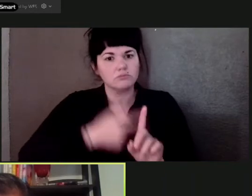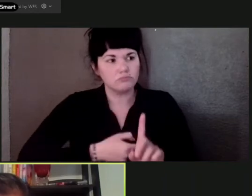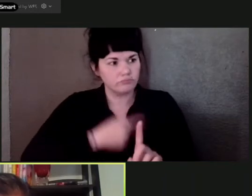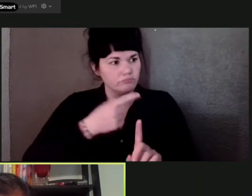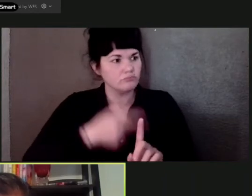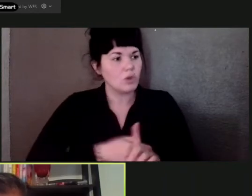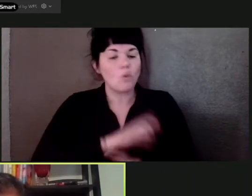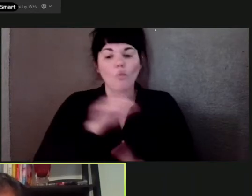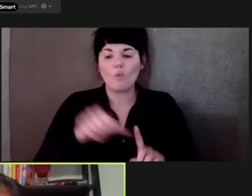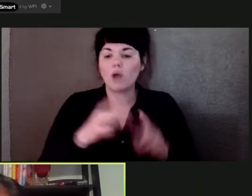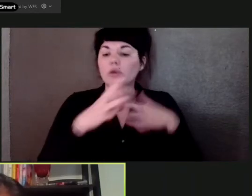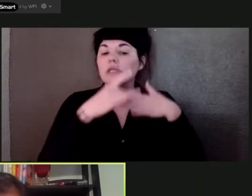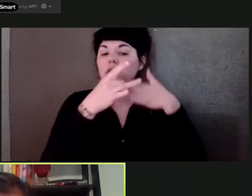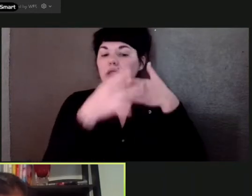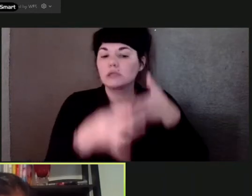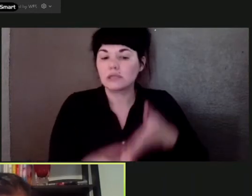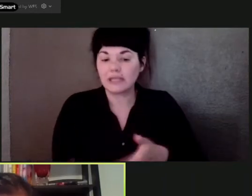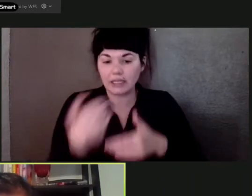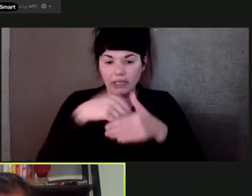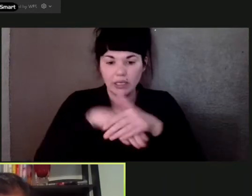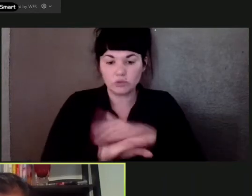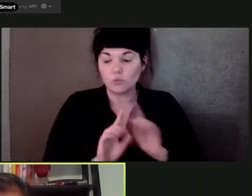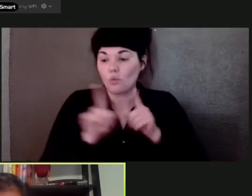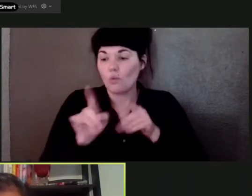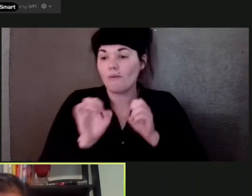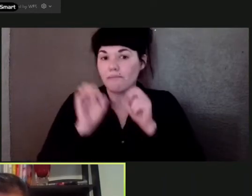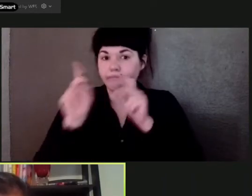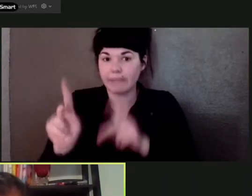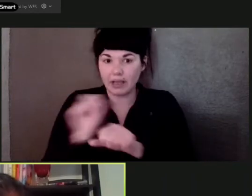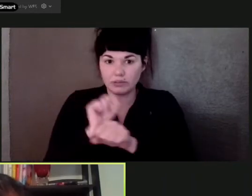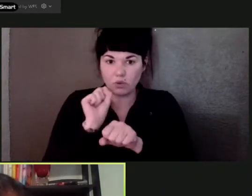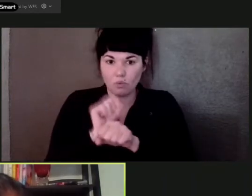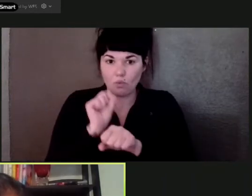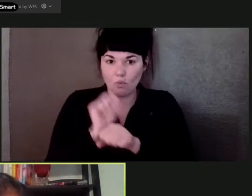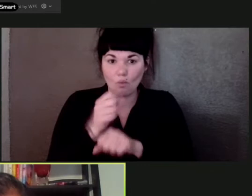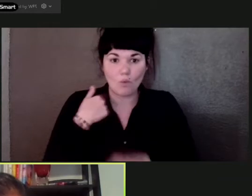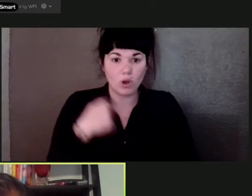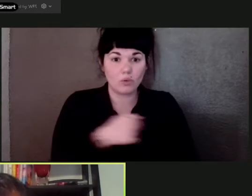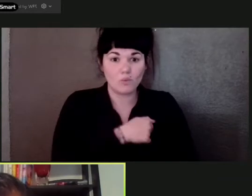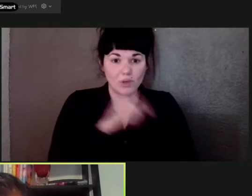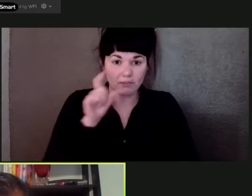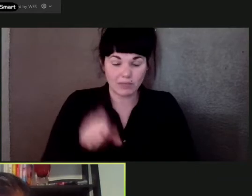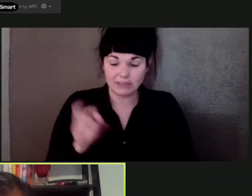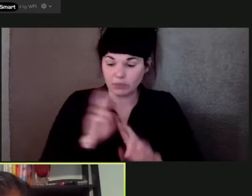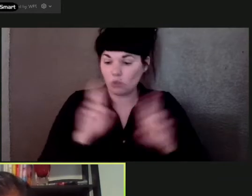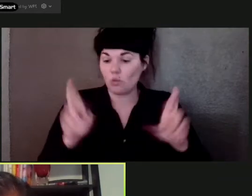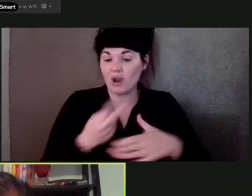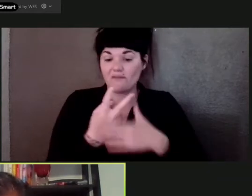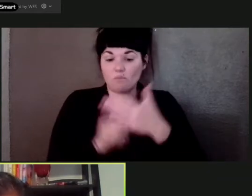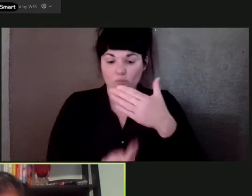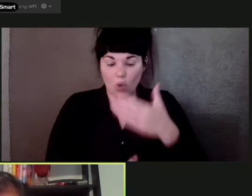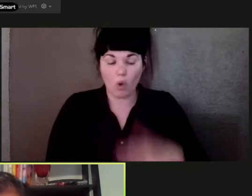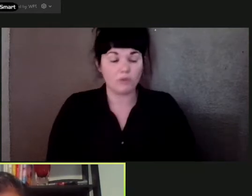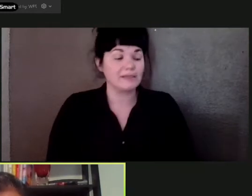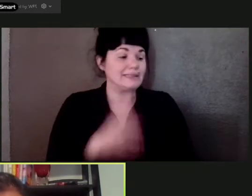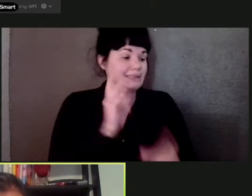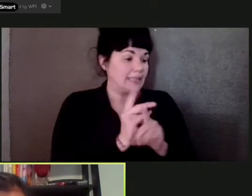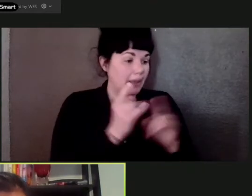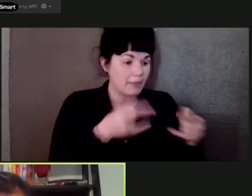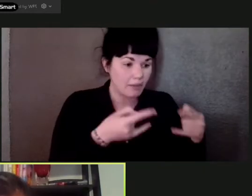kind of have to sort of be ready to go either way, right? As you said, keep a mask with us and be patient because we can be asked to wear a